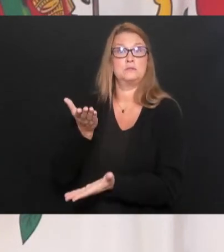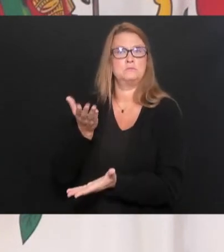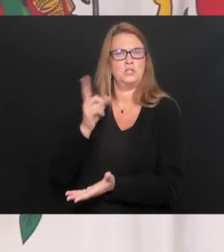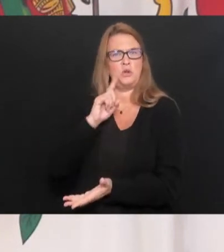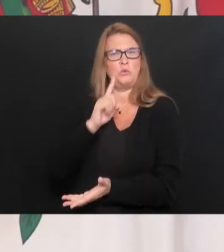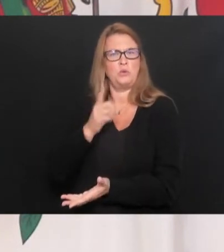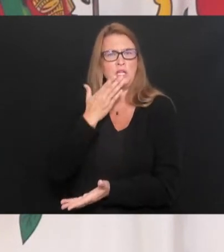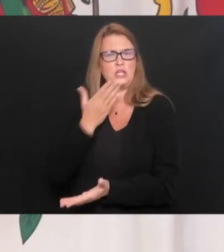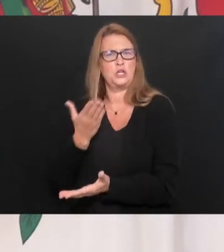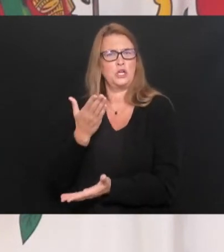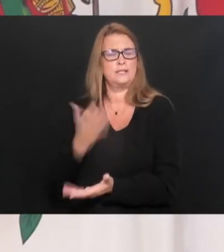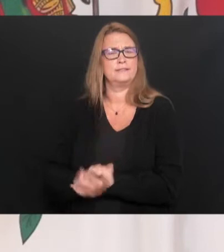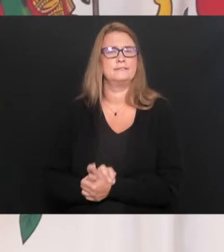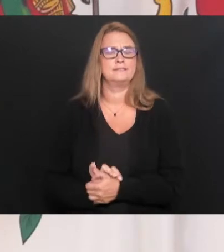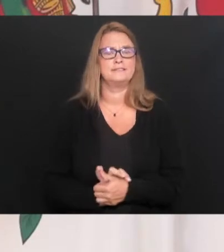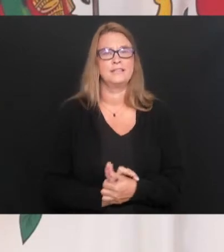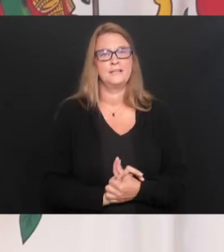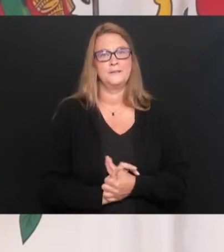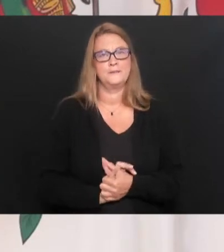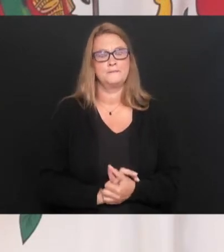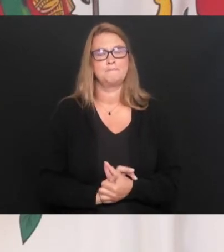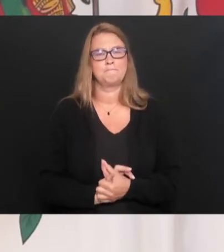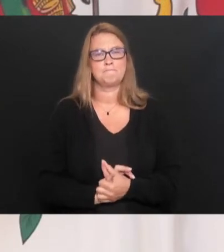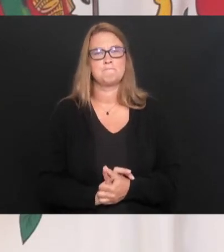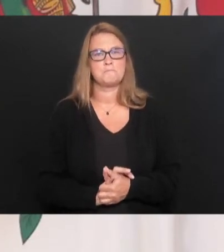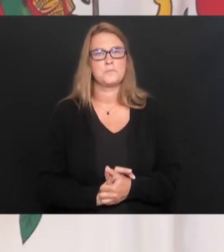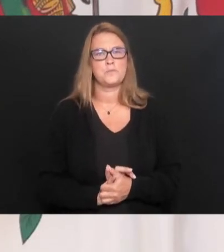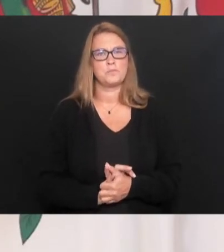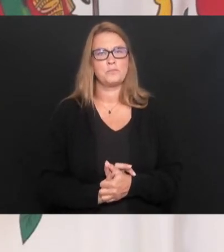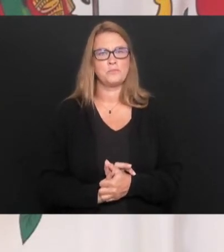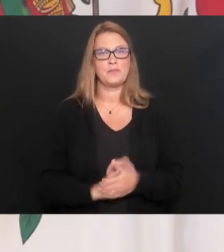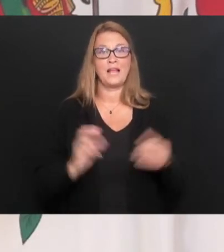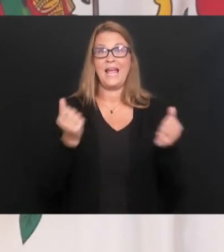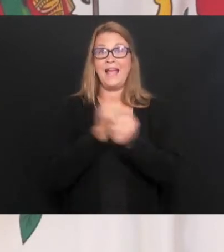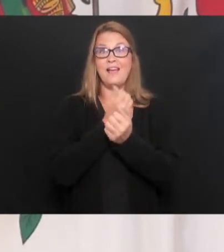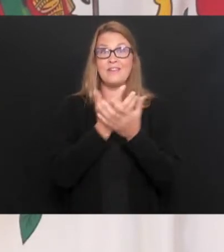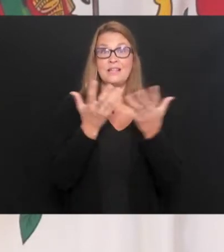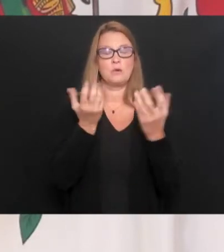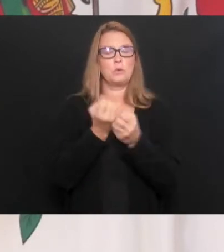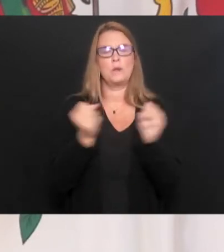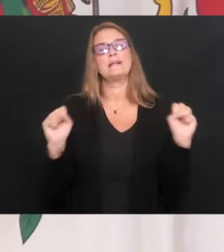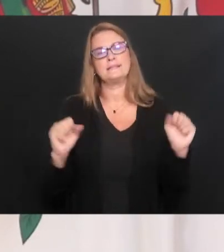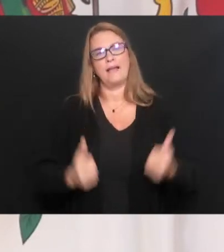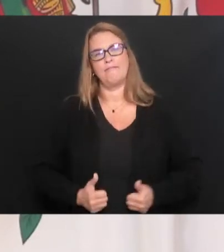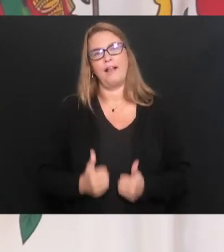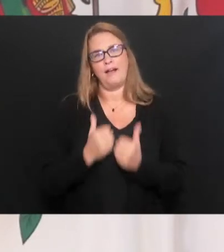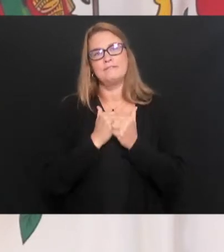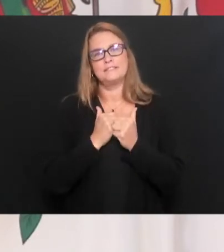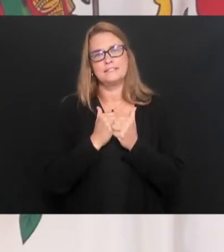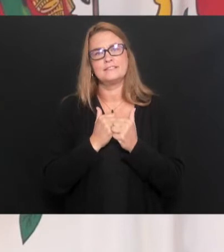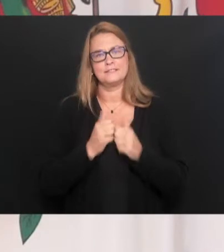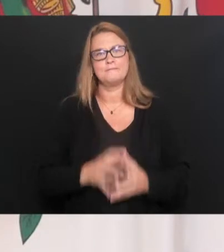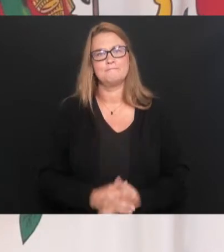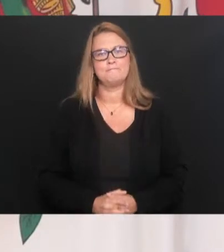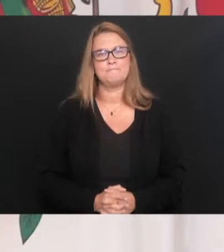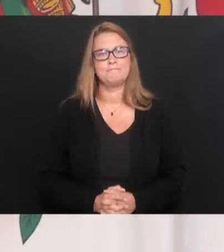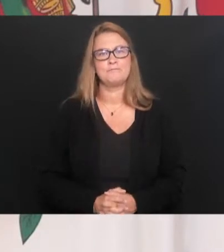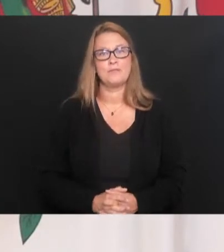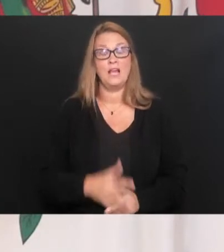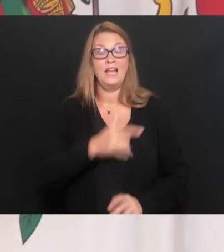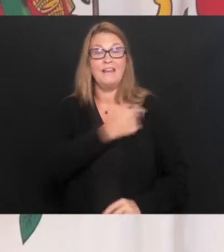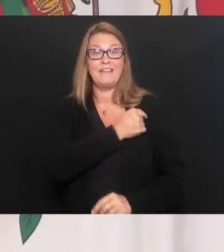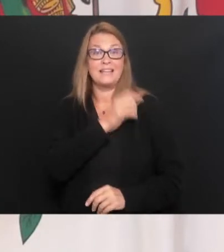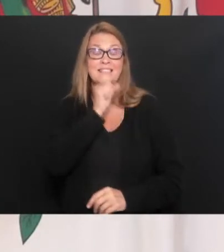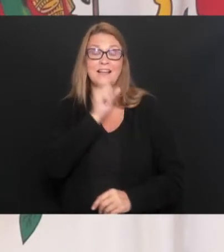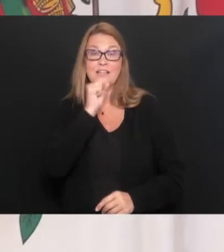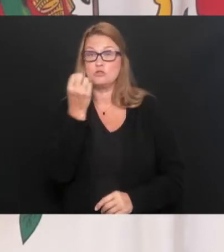success and everything. And so in that, the whole effort's try to save lives. The vaccine eligibility, 12